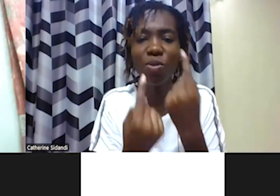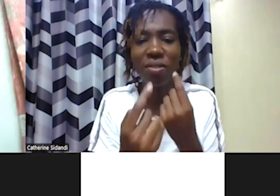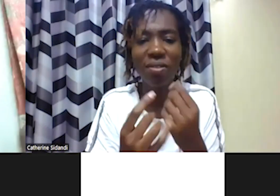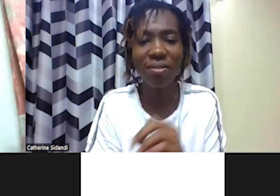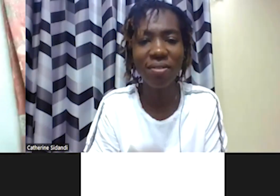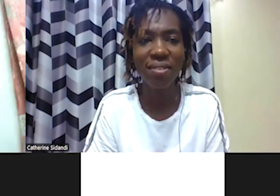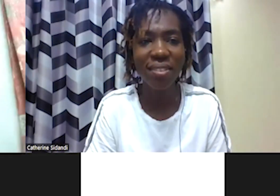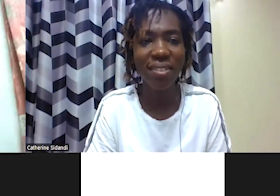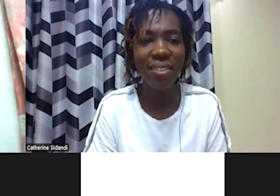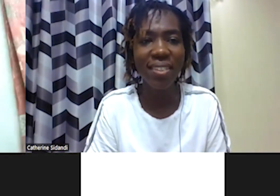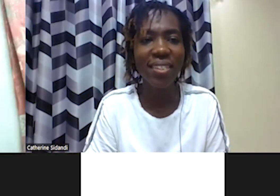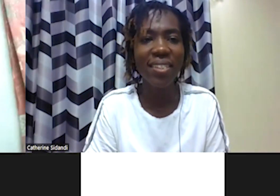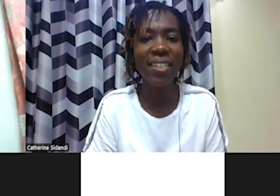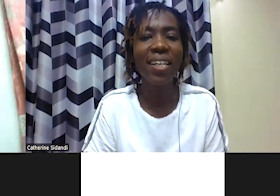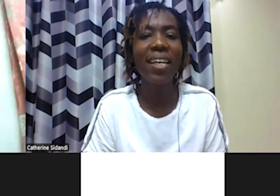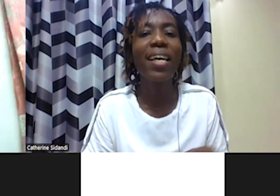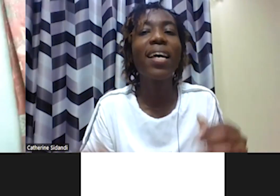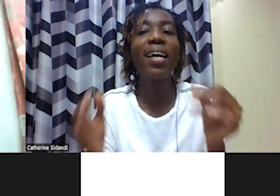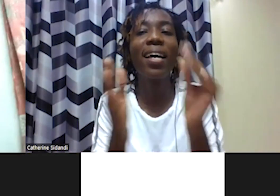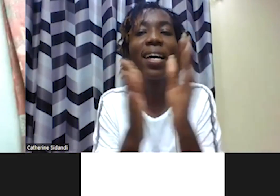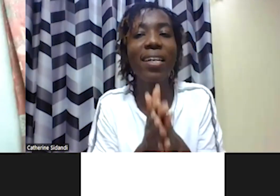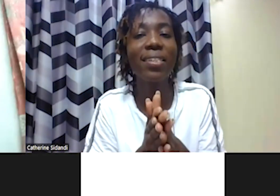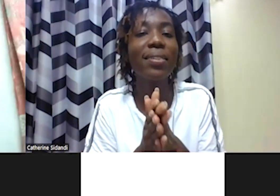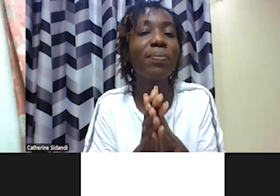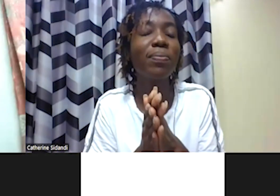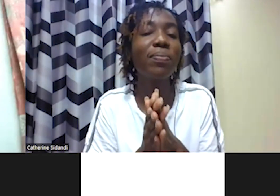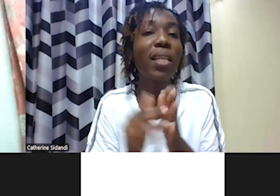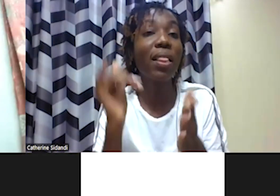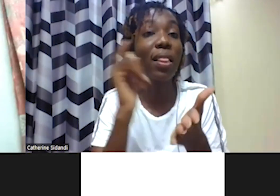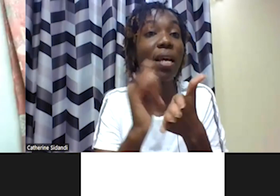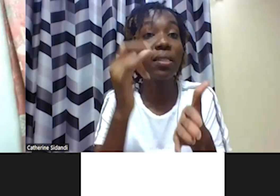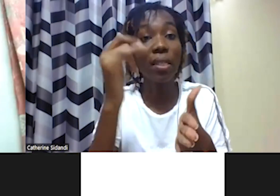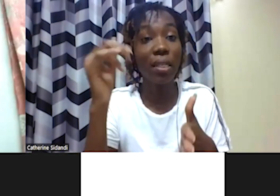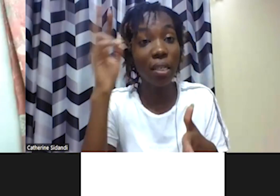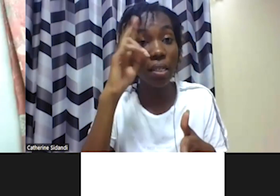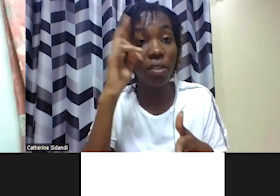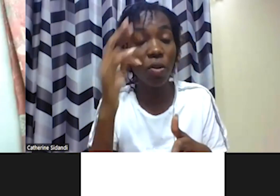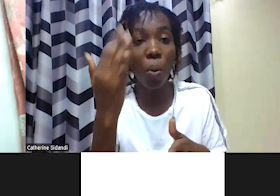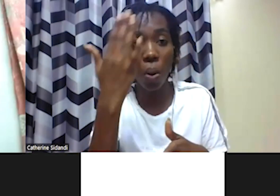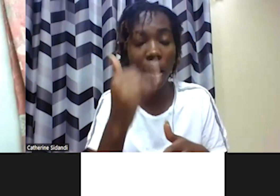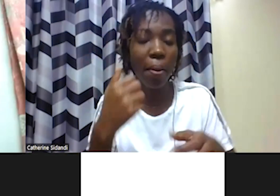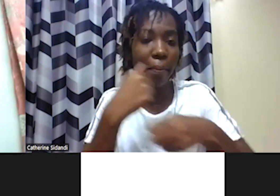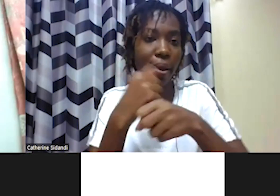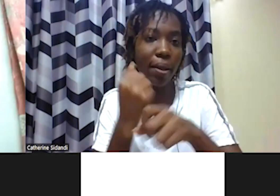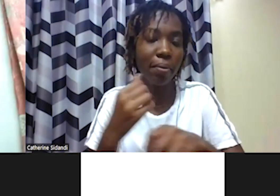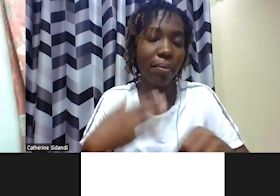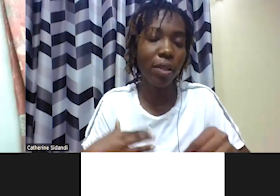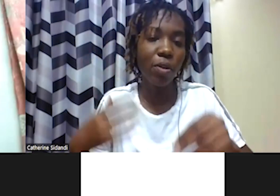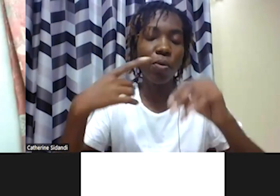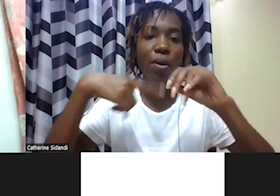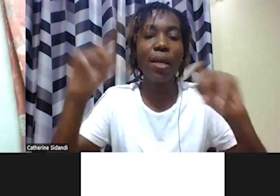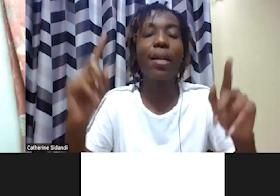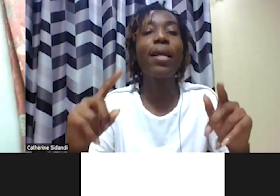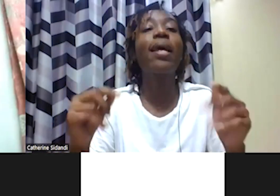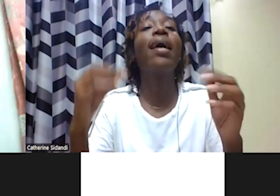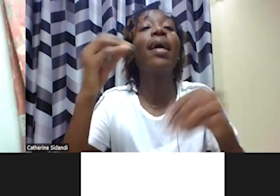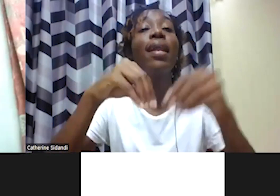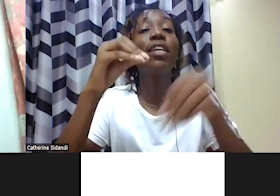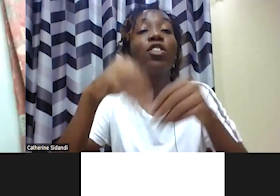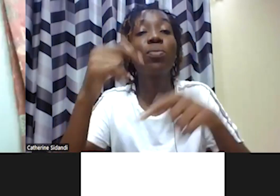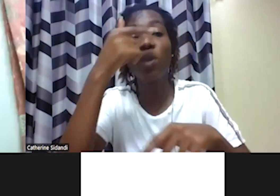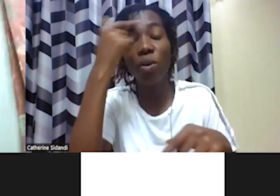Yeah, because that is one of the reasons which made me win the election, because when they would say you are a